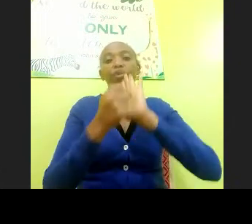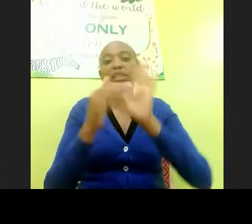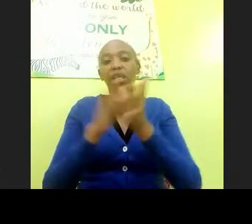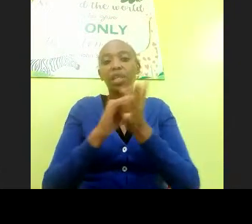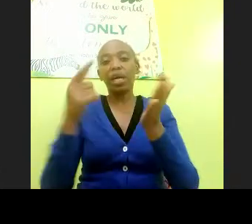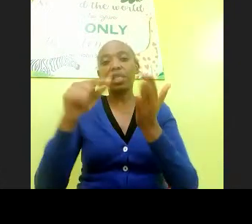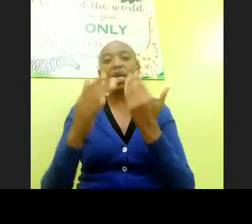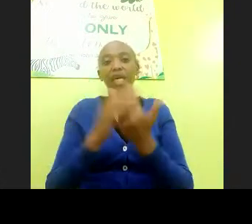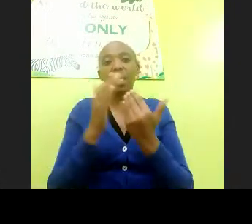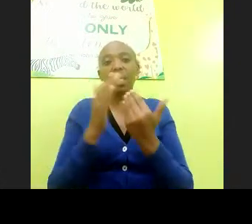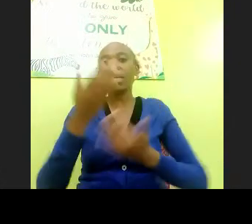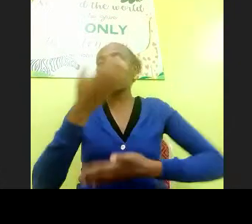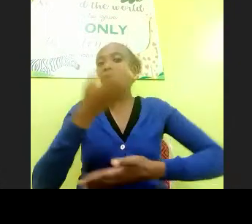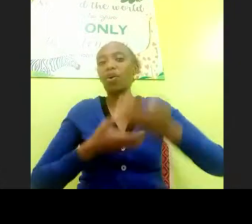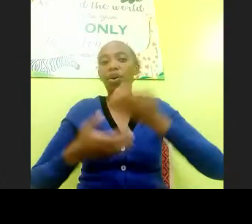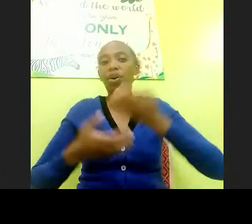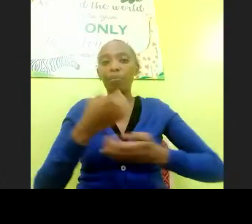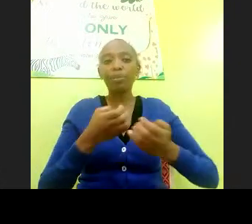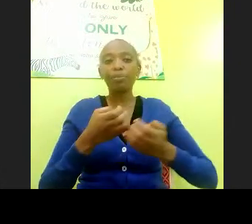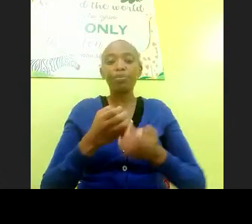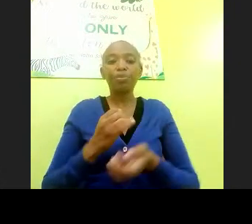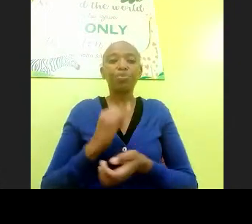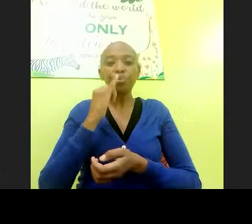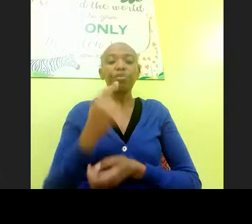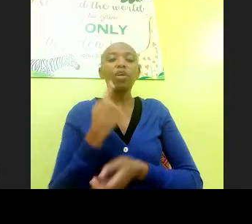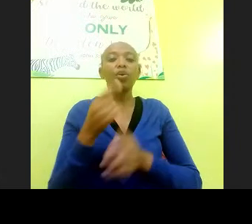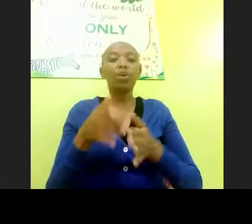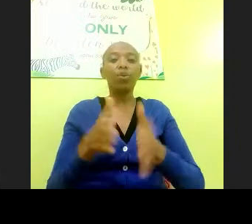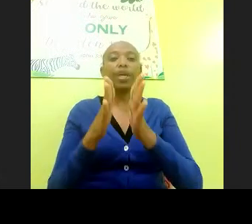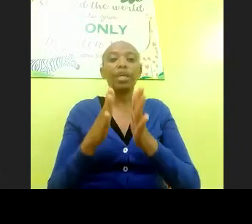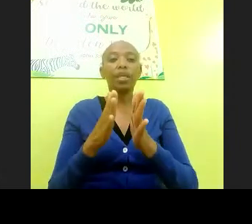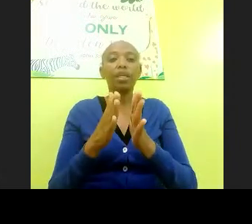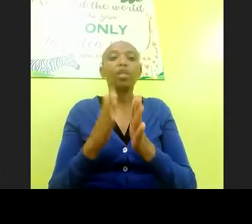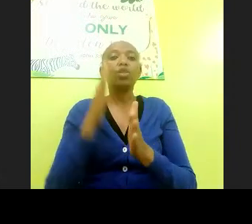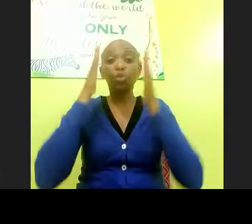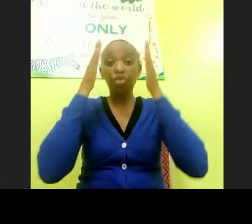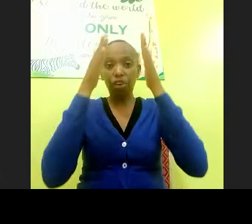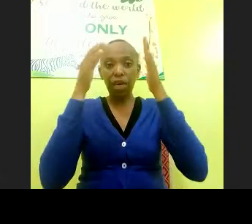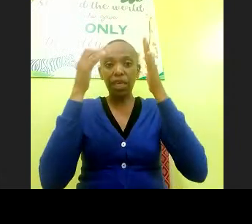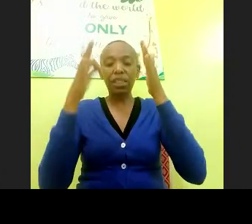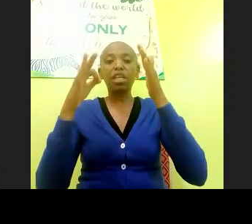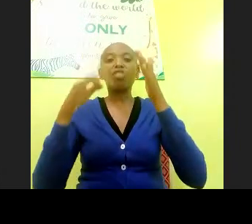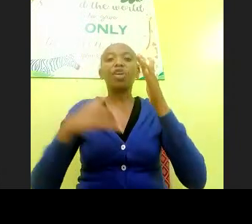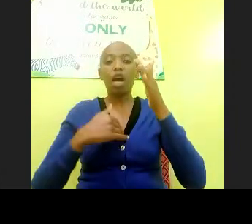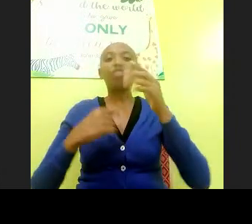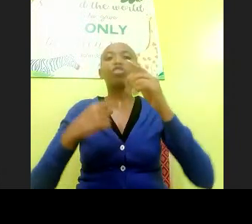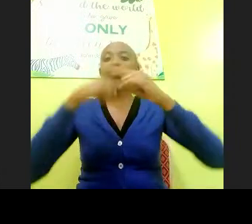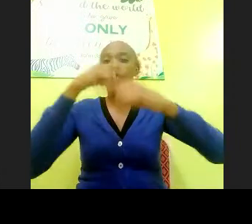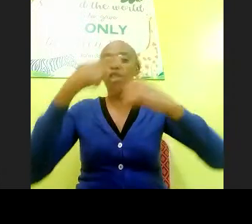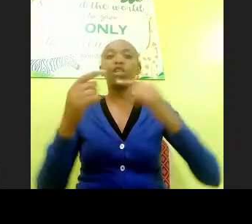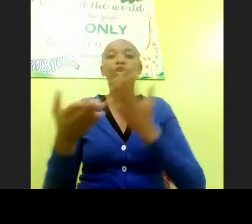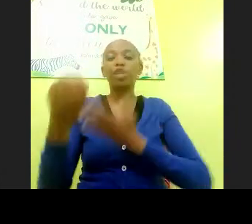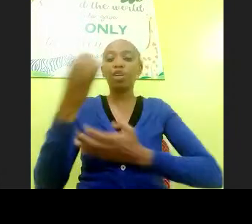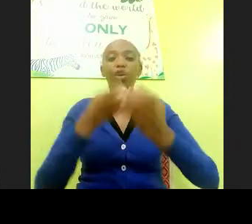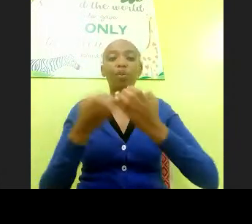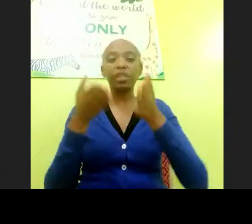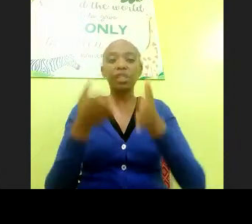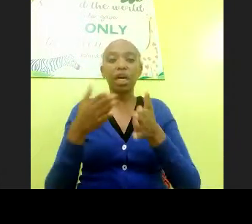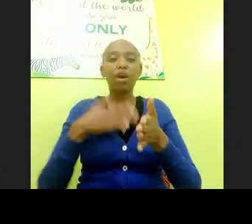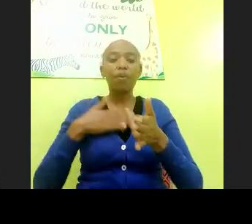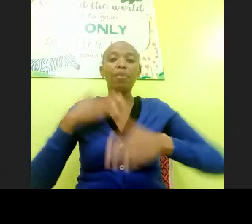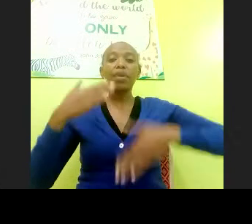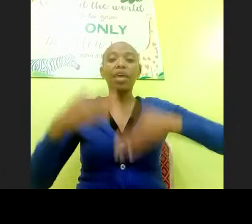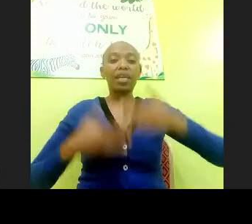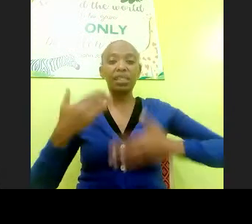care economy is the only way to go if we are going to grow our economies. So I am so